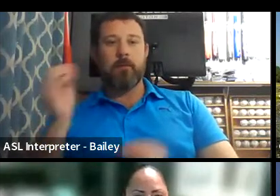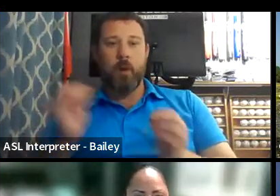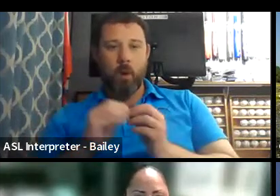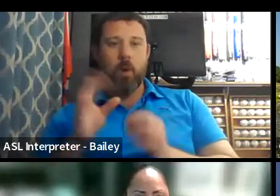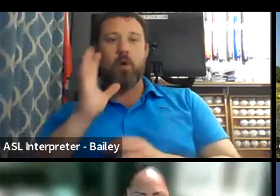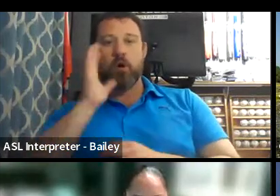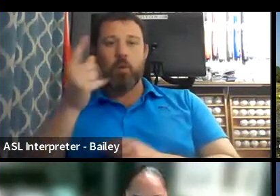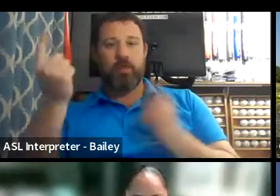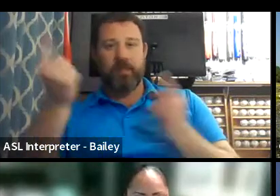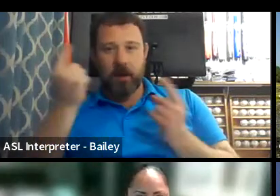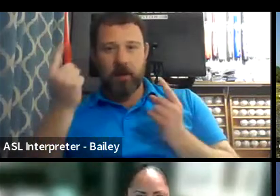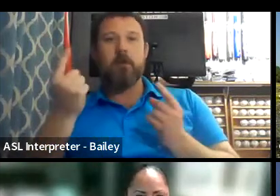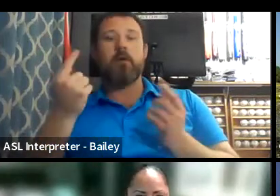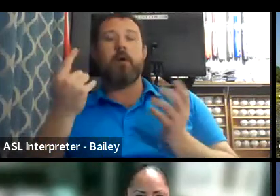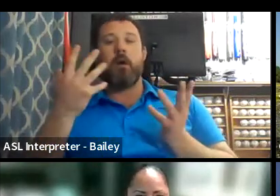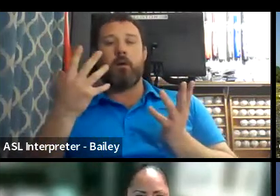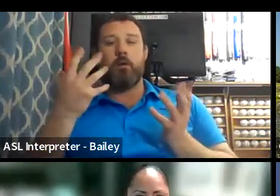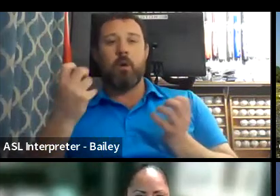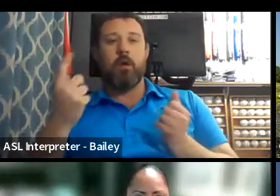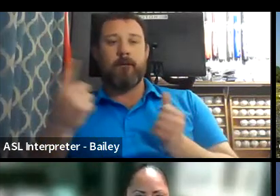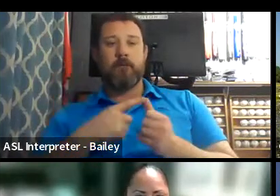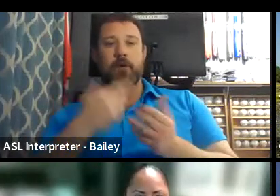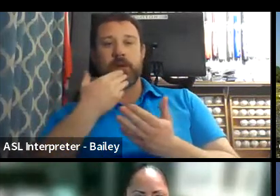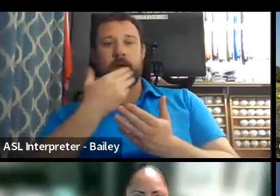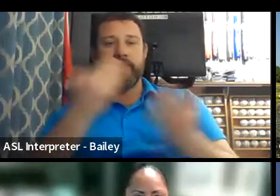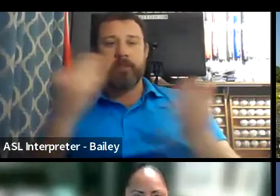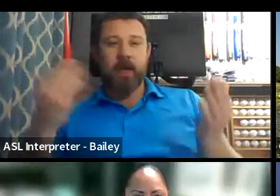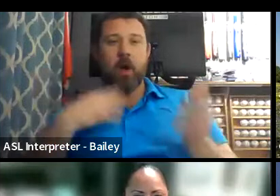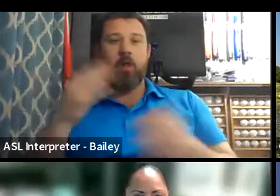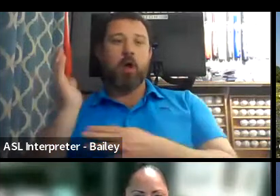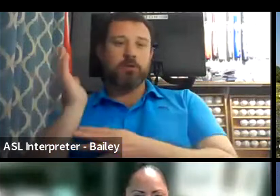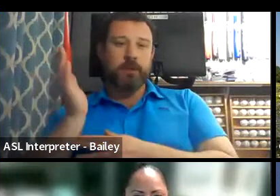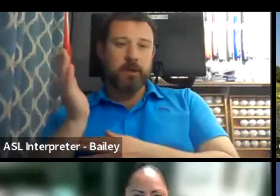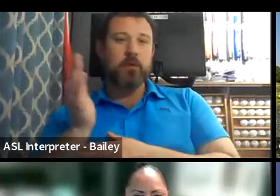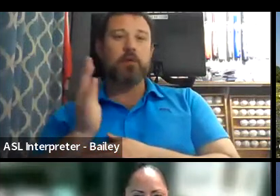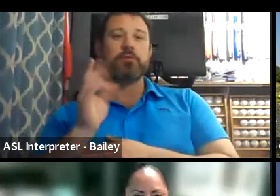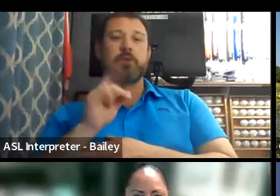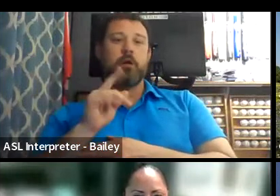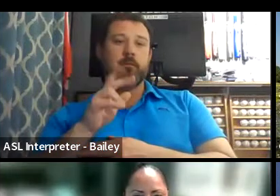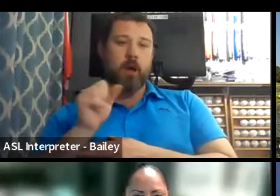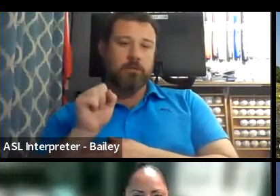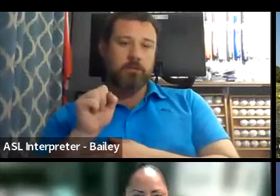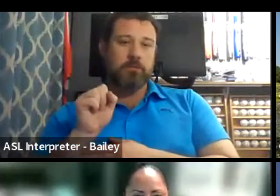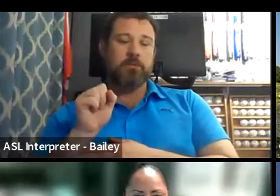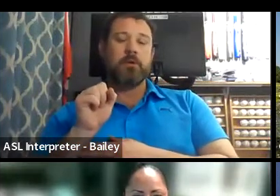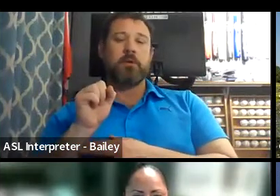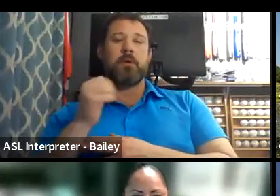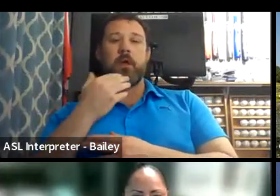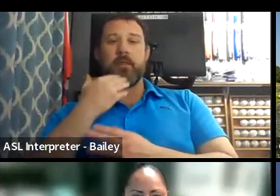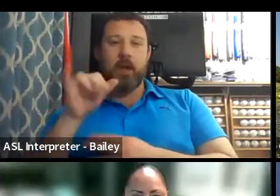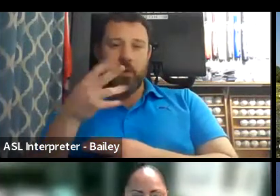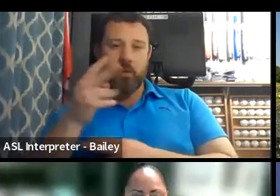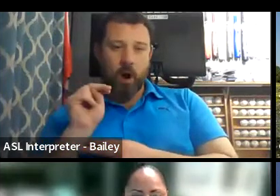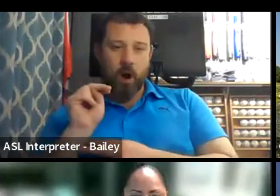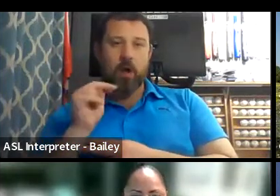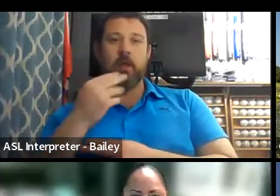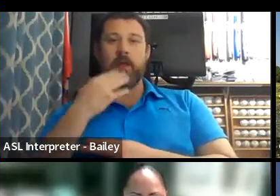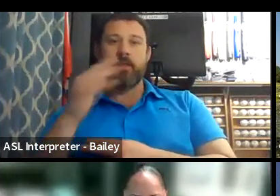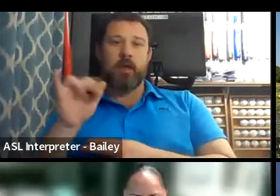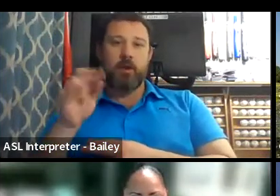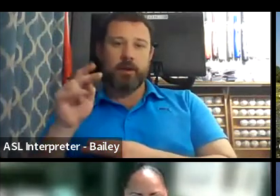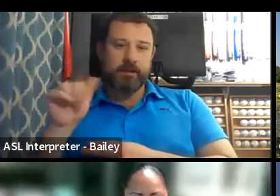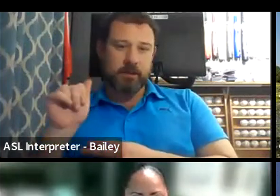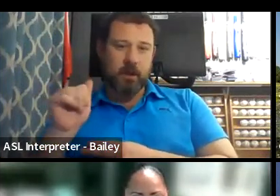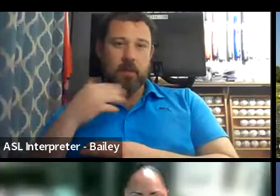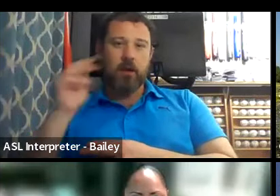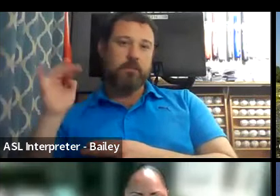all will think of. I want to first thank all of our speakers. Thank you, Dr. Moss. Thank you, Juan. Thank you, Anissa. Thank